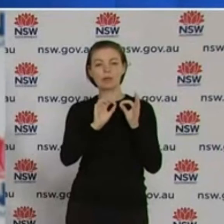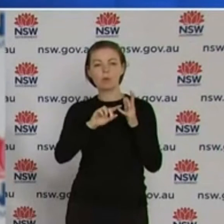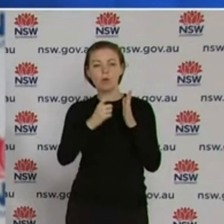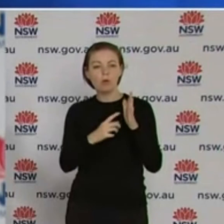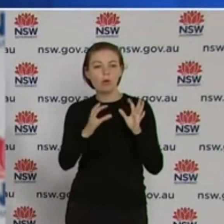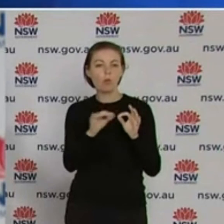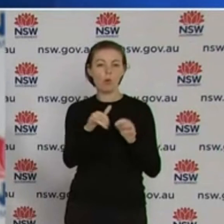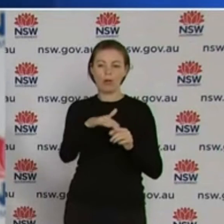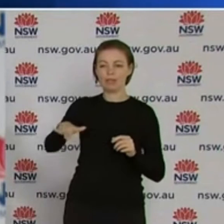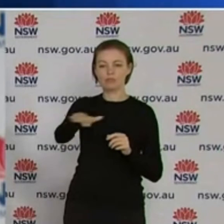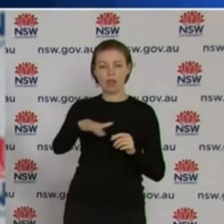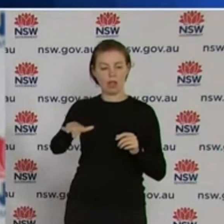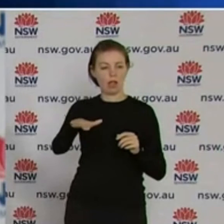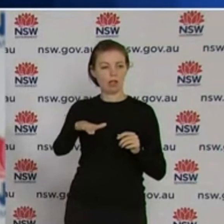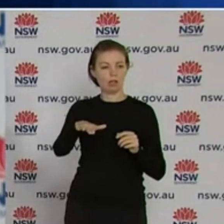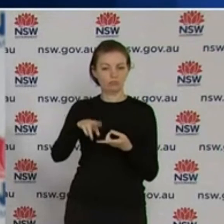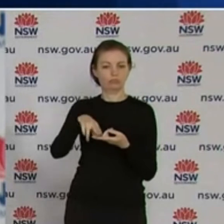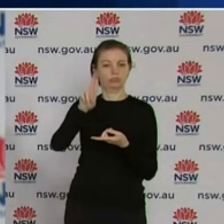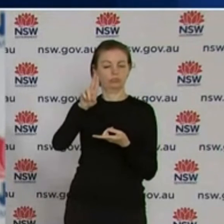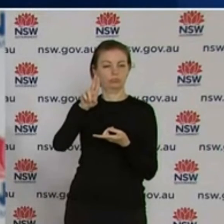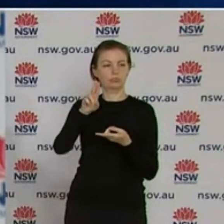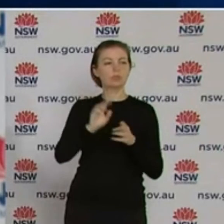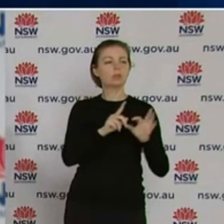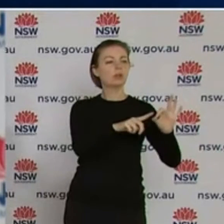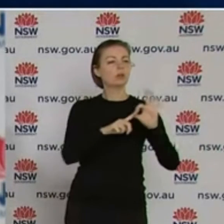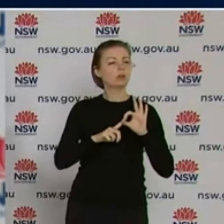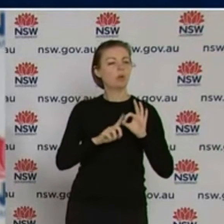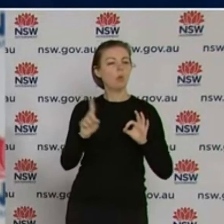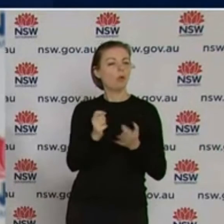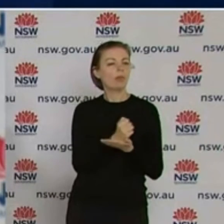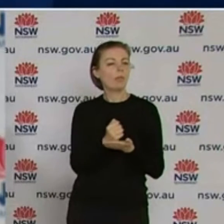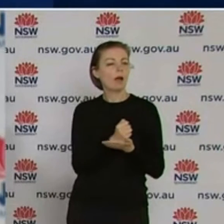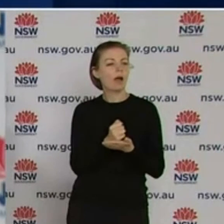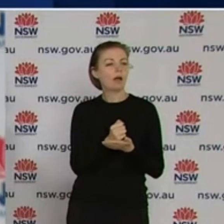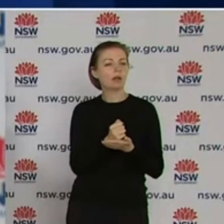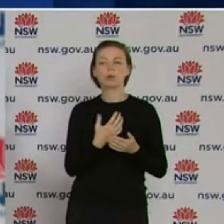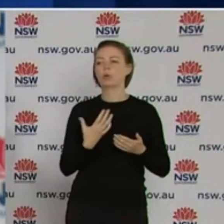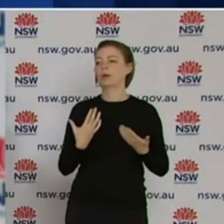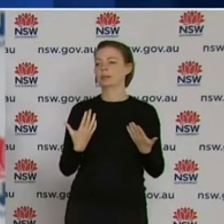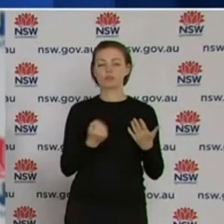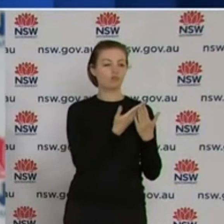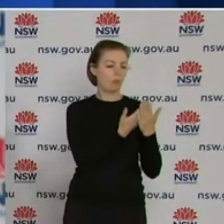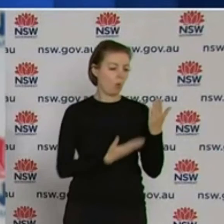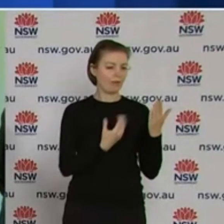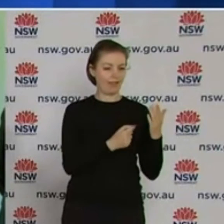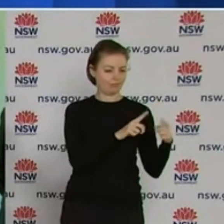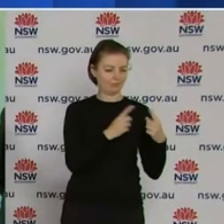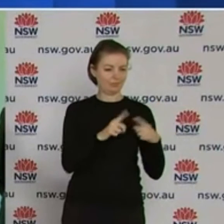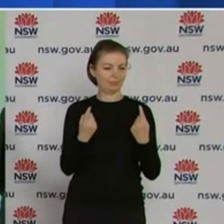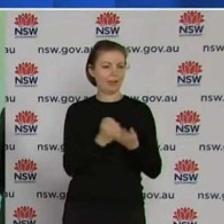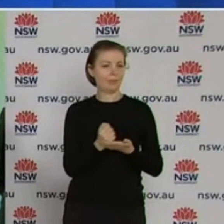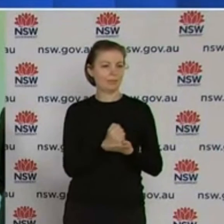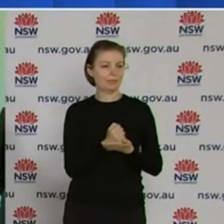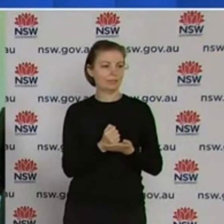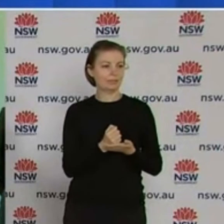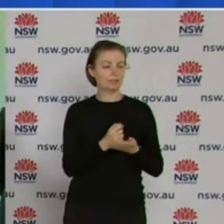very high numbers of cases... What's that number though? Well, there's a range which has been provided in the Doherty plan. So is it tens to hundreds or is it thousands? What's in the